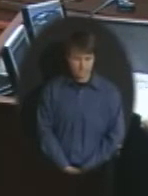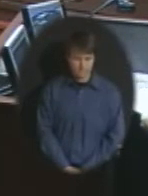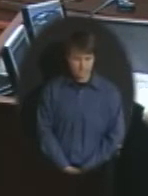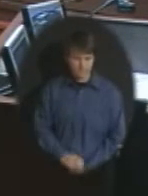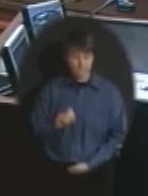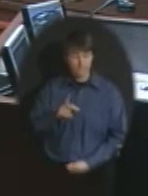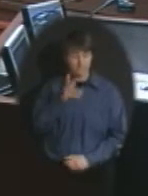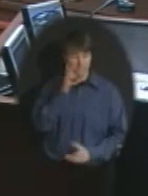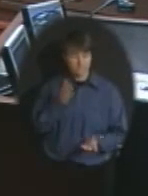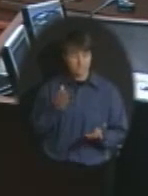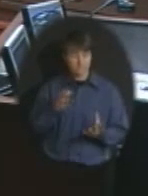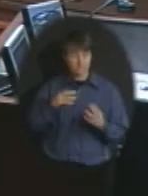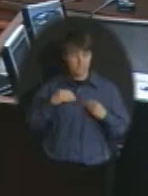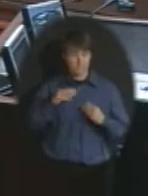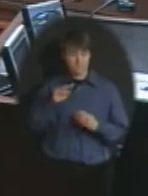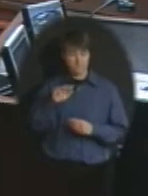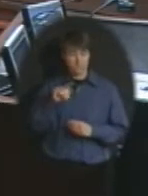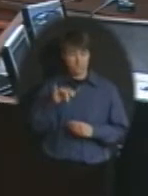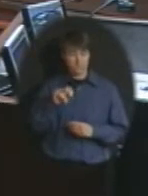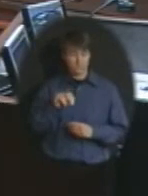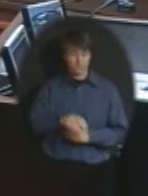Okay, then I would entertain a motion.